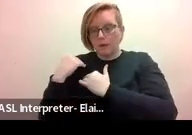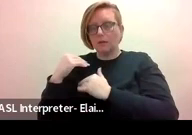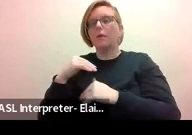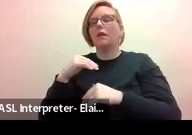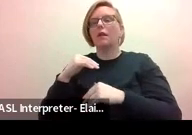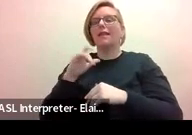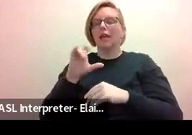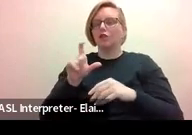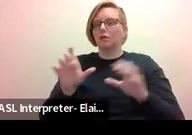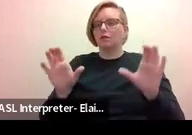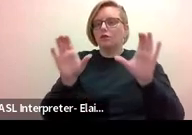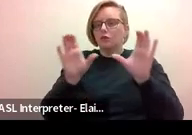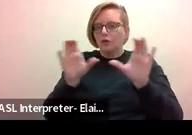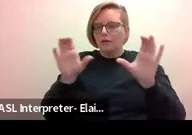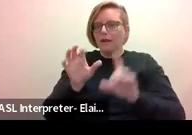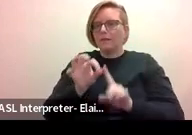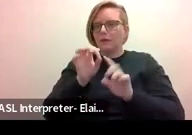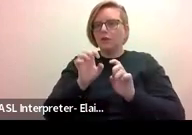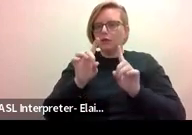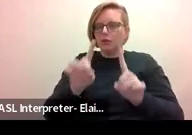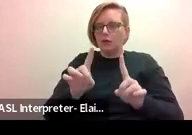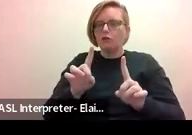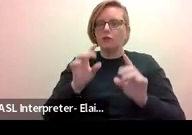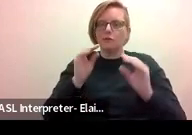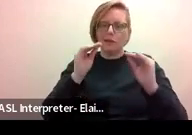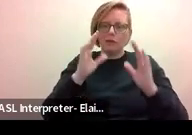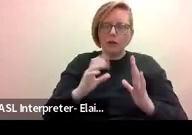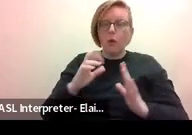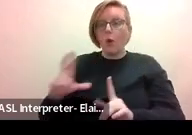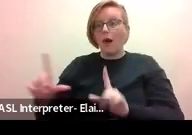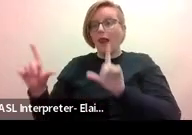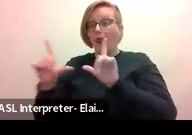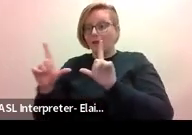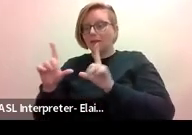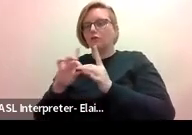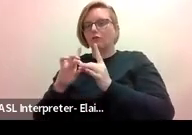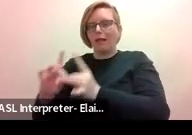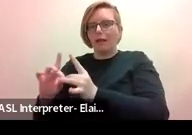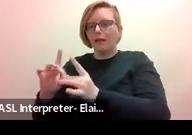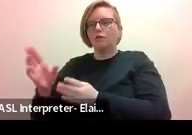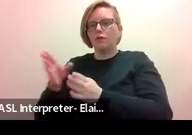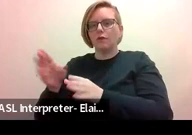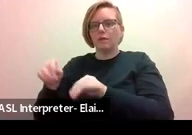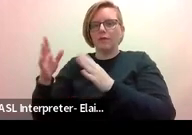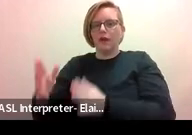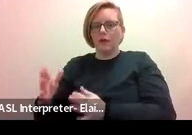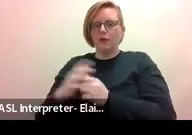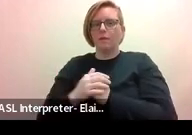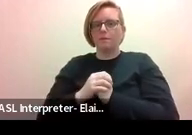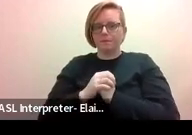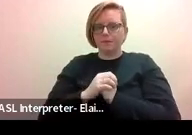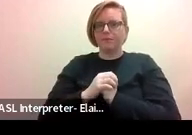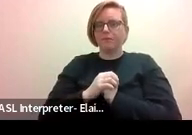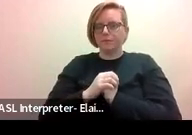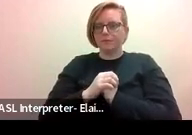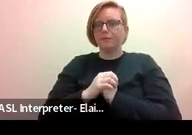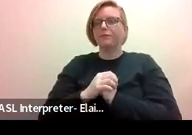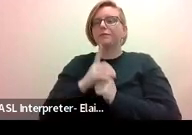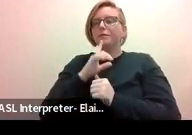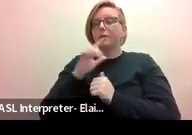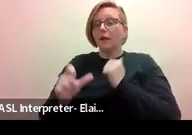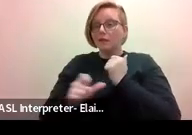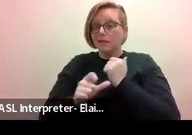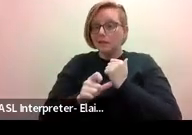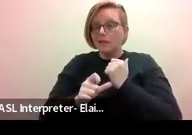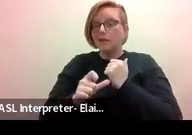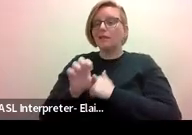certified special educator or licensed related service provider. Remember, those assistants or ed techs, BHPs,